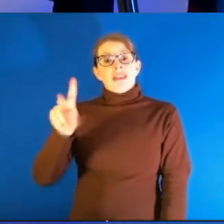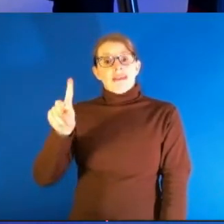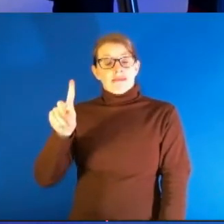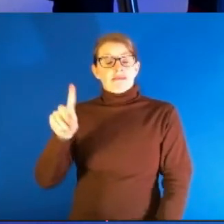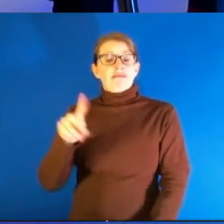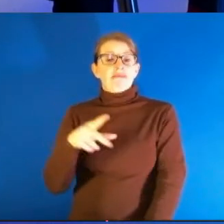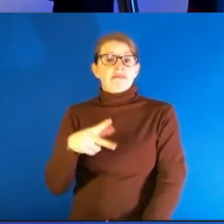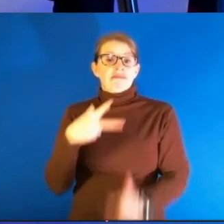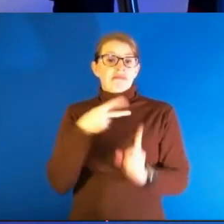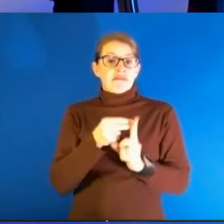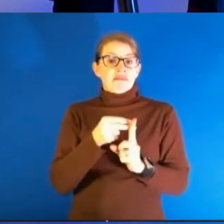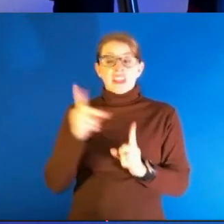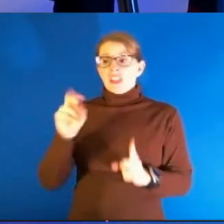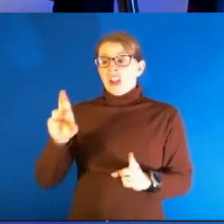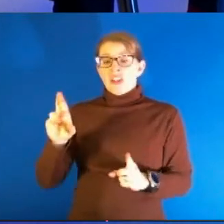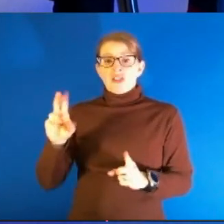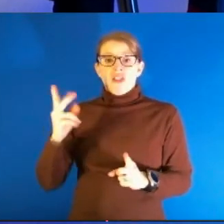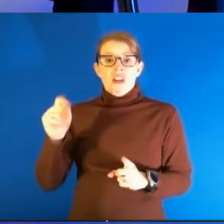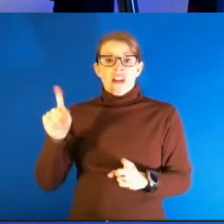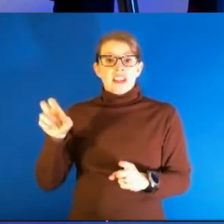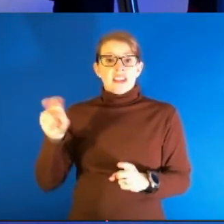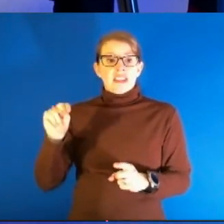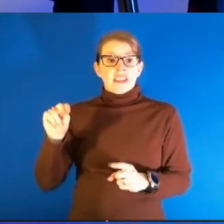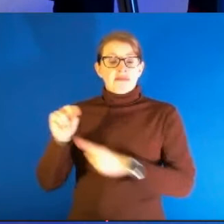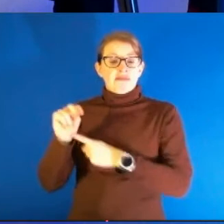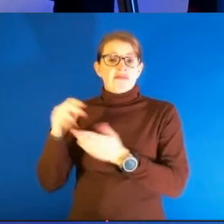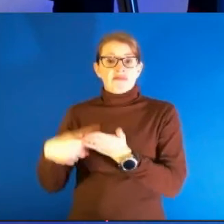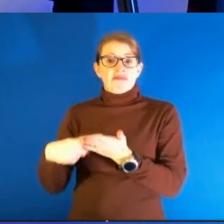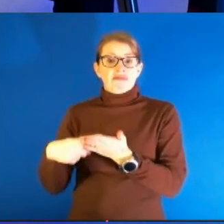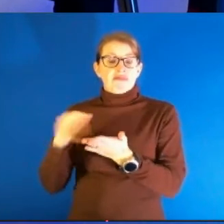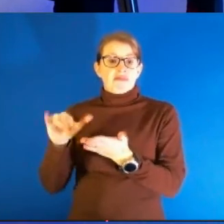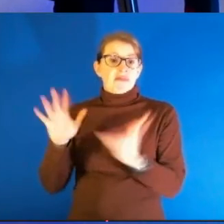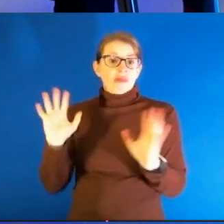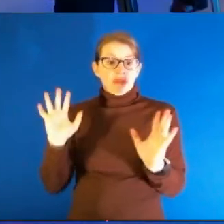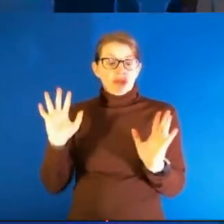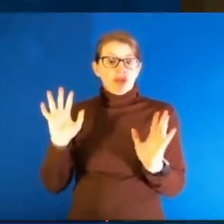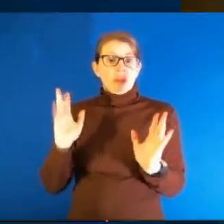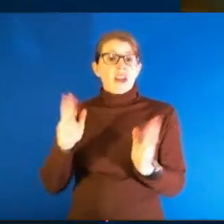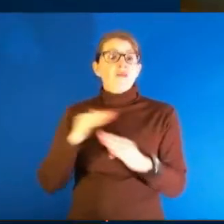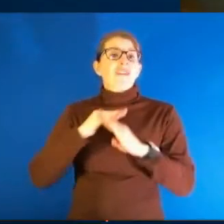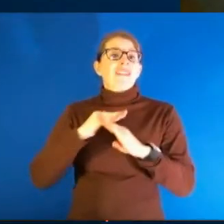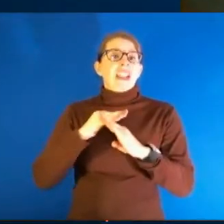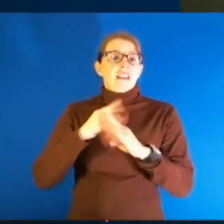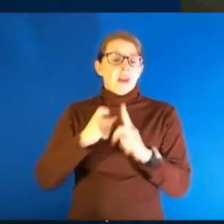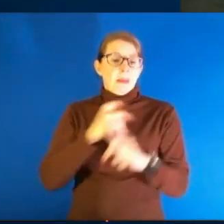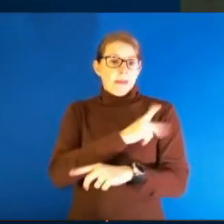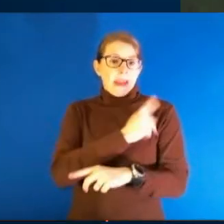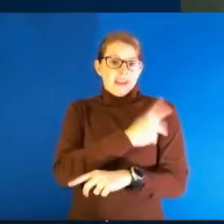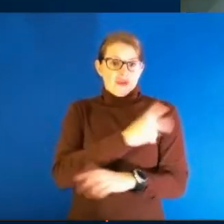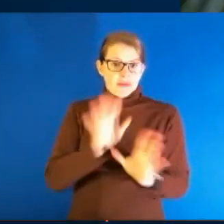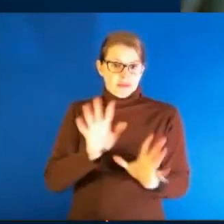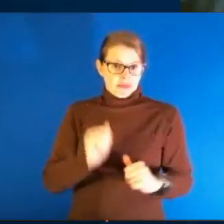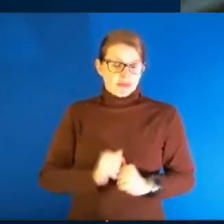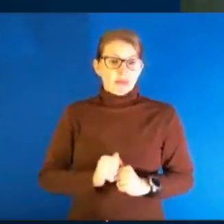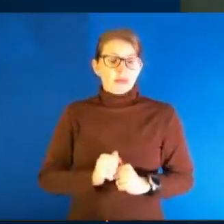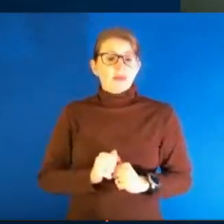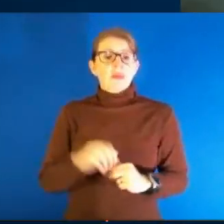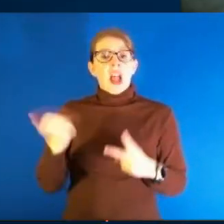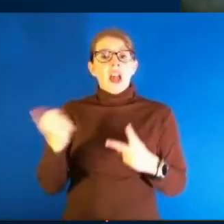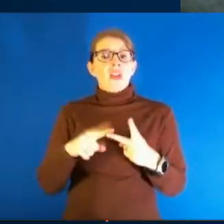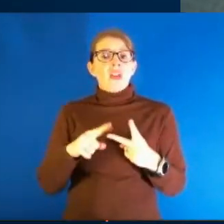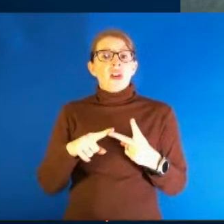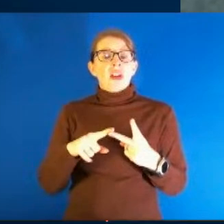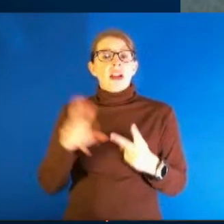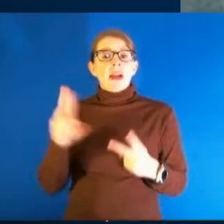covered this already. So that's the protective, like prevent. And you that's from what we getting- saw Yep, from that's our what patient. what you saw, and the other products that are monoclonal